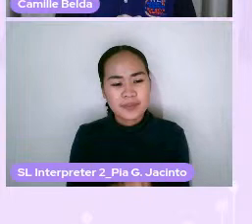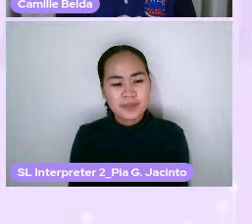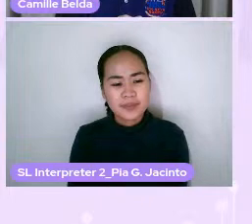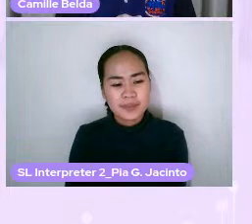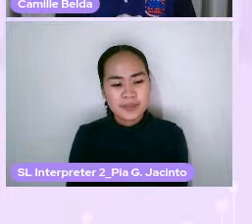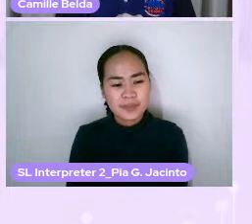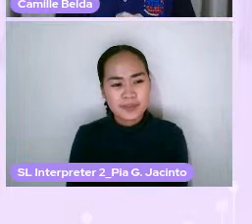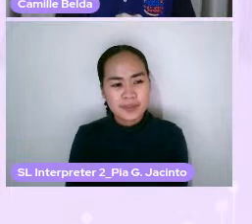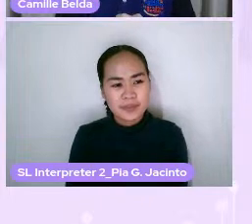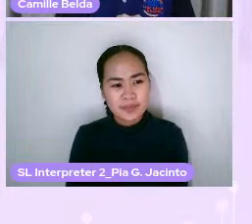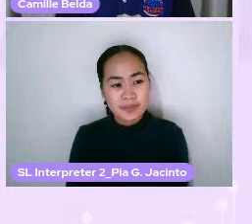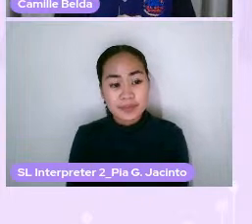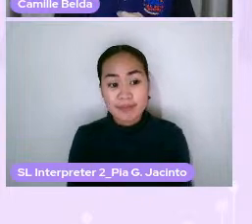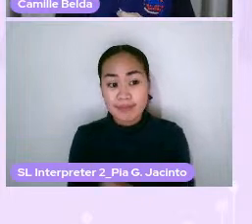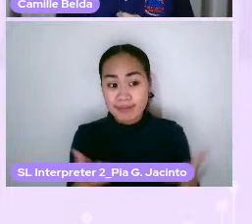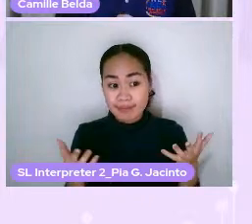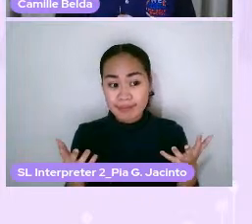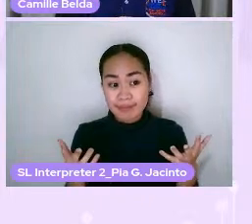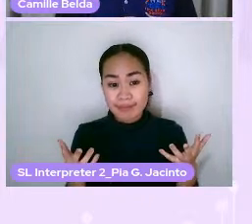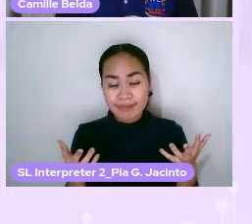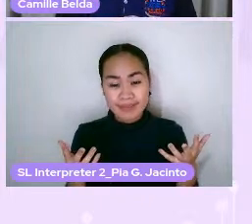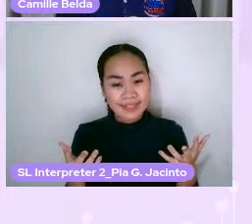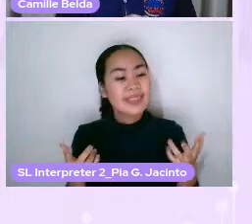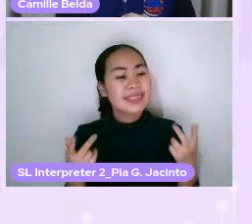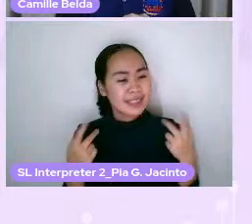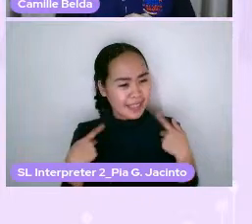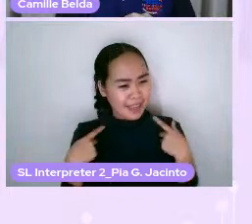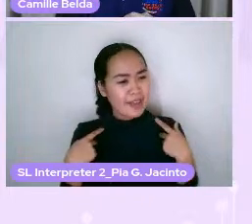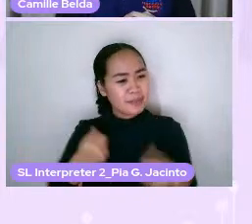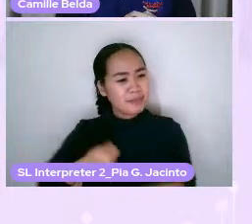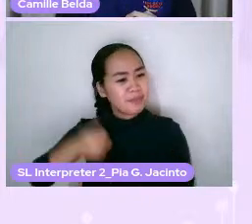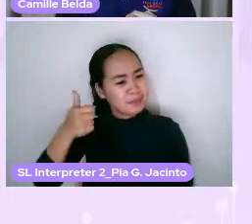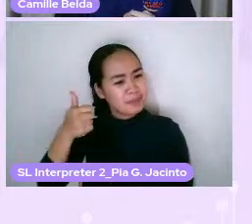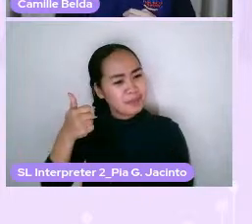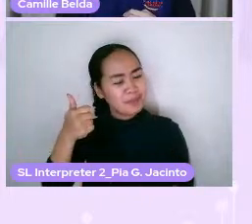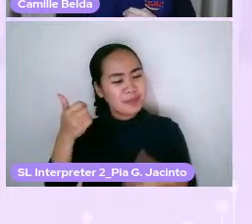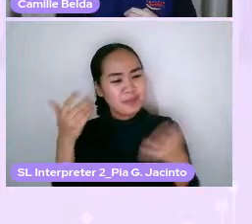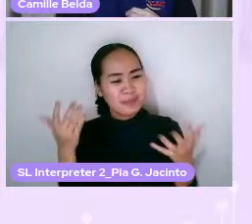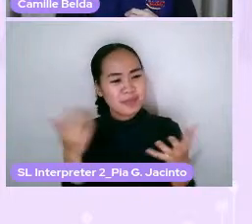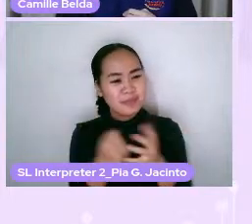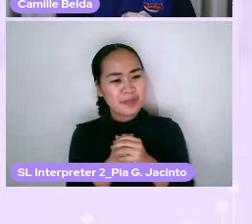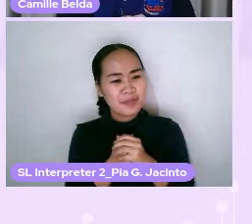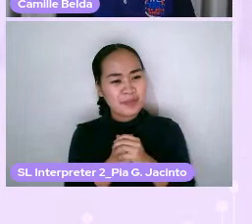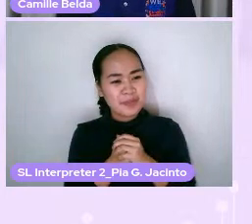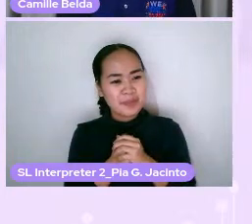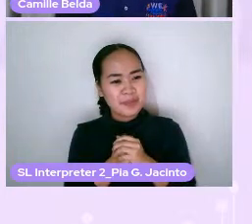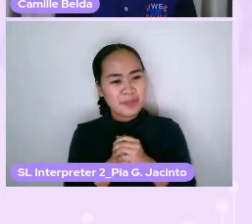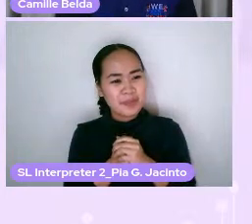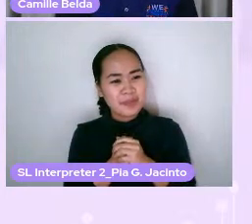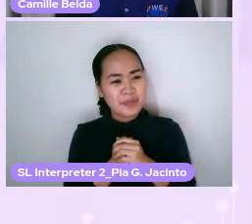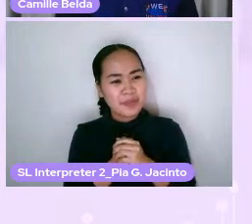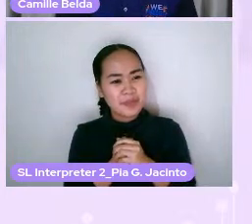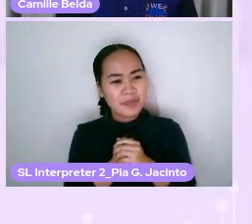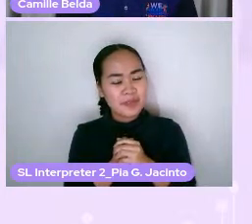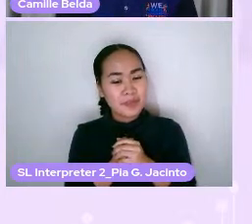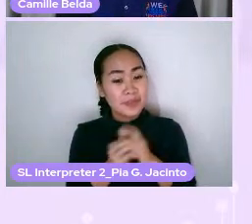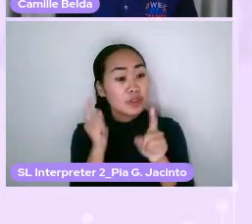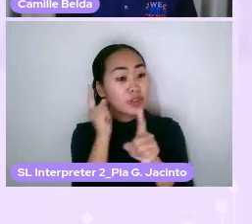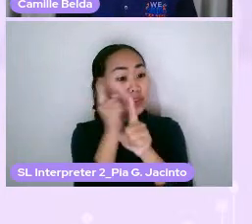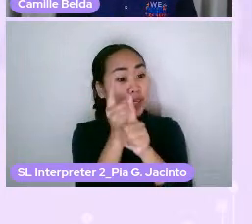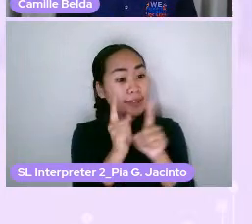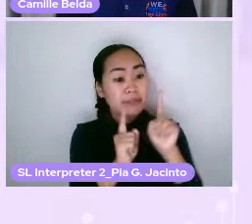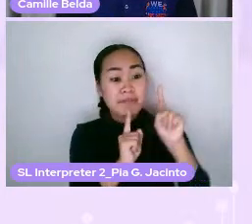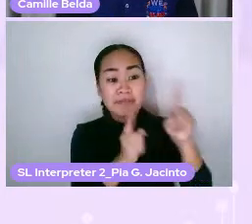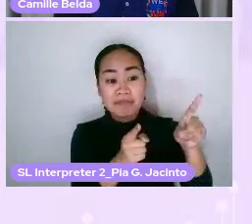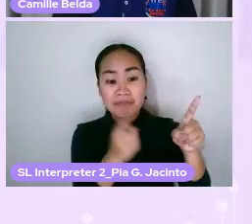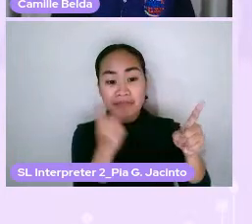Do we have a winner? Yes, we already have a winner. And the correct answer is...